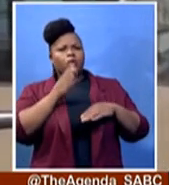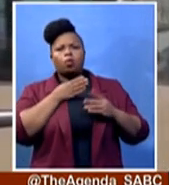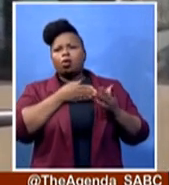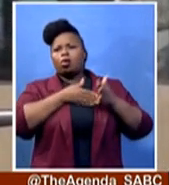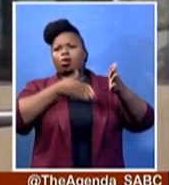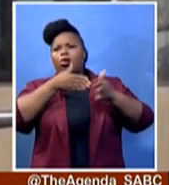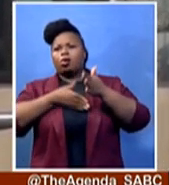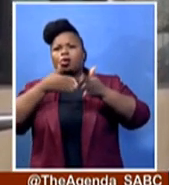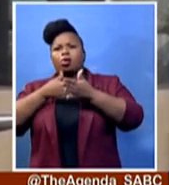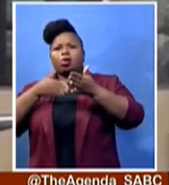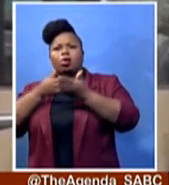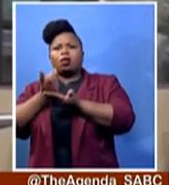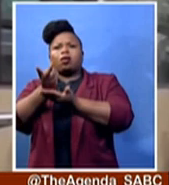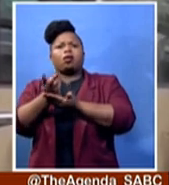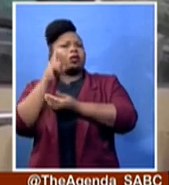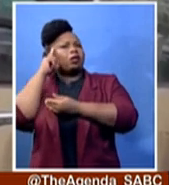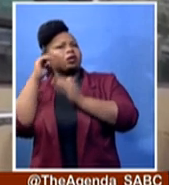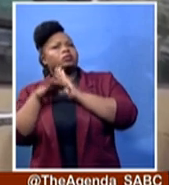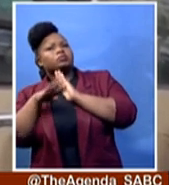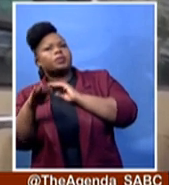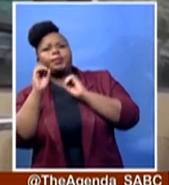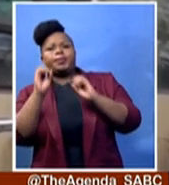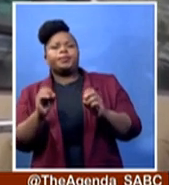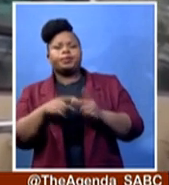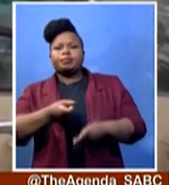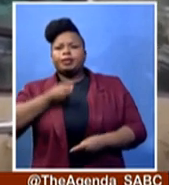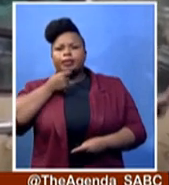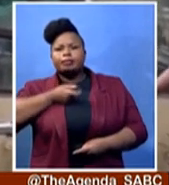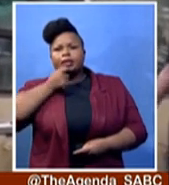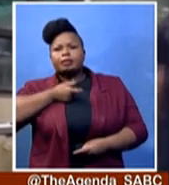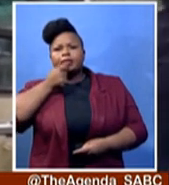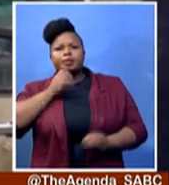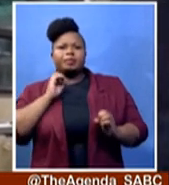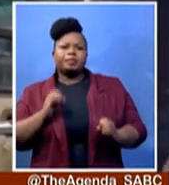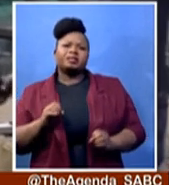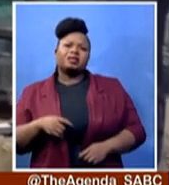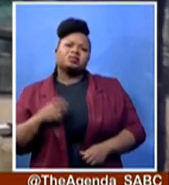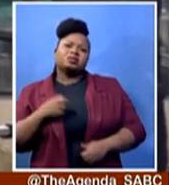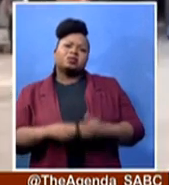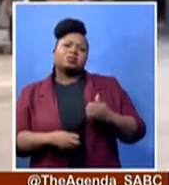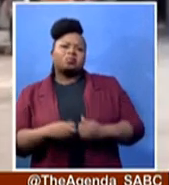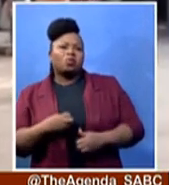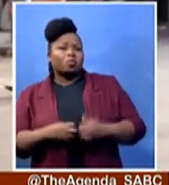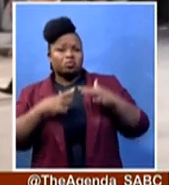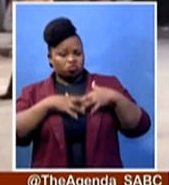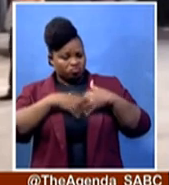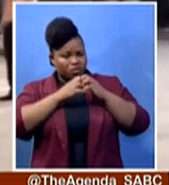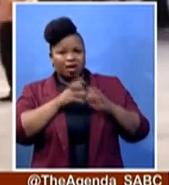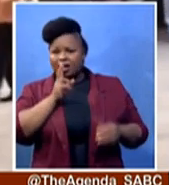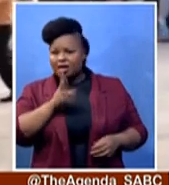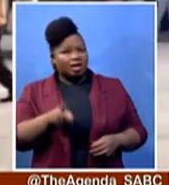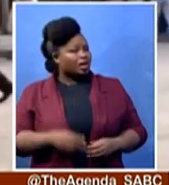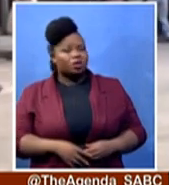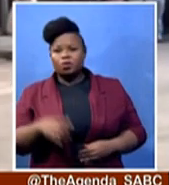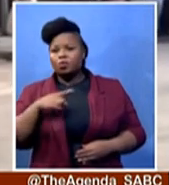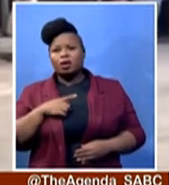essential drugs, it's a scramble to set these facilities up again. And every day lost is leading to deaths that